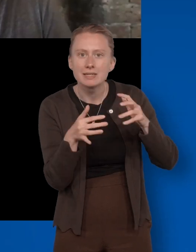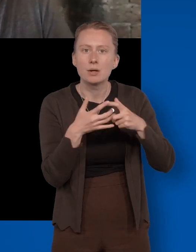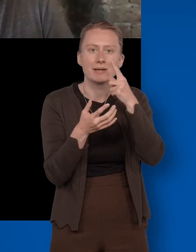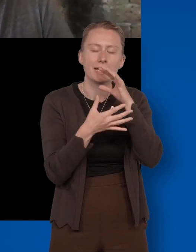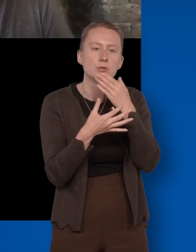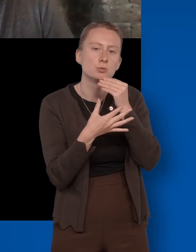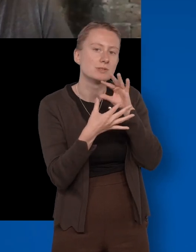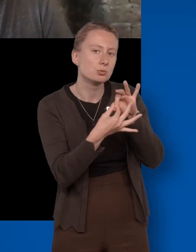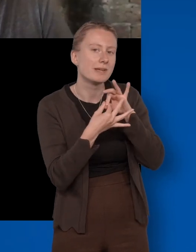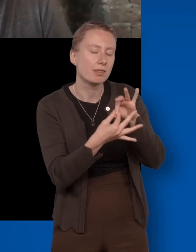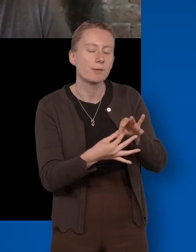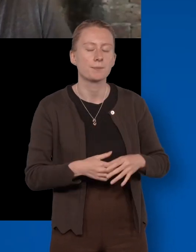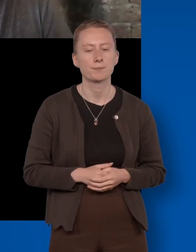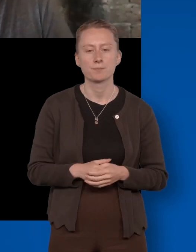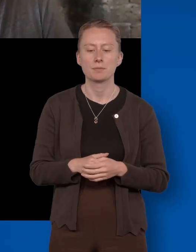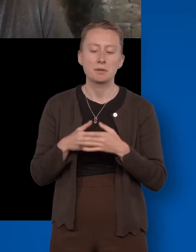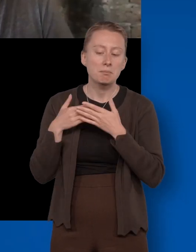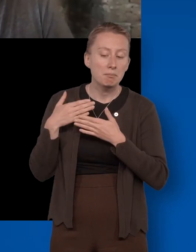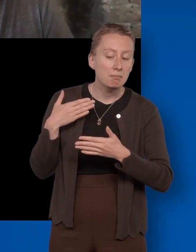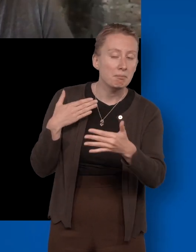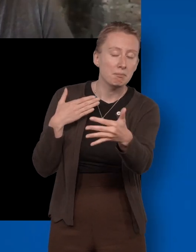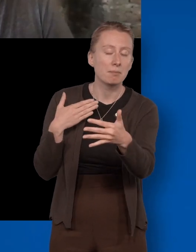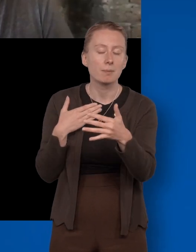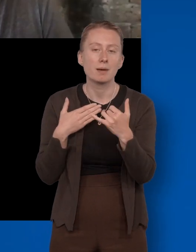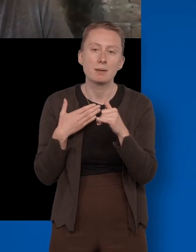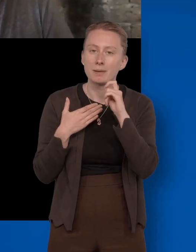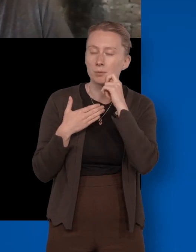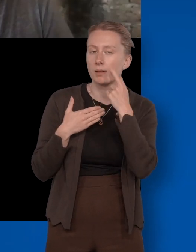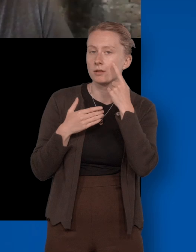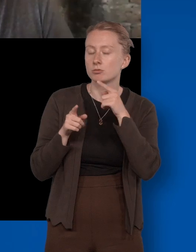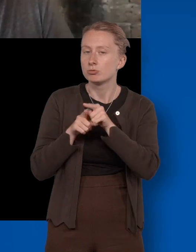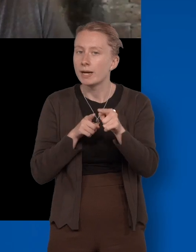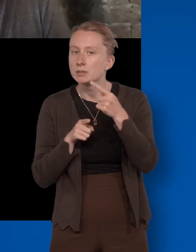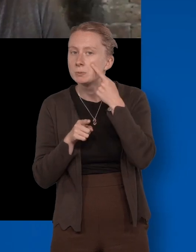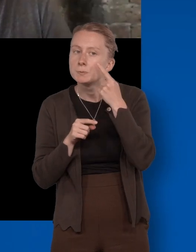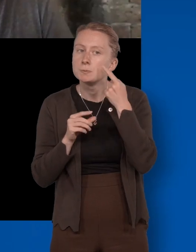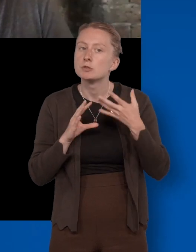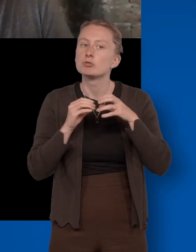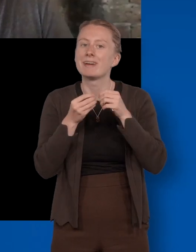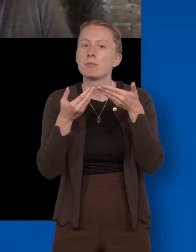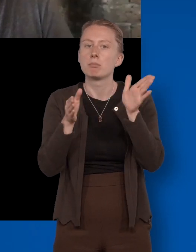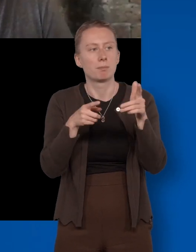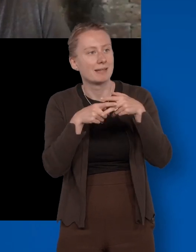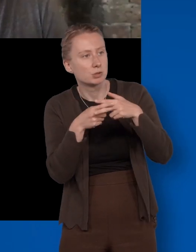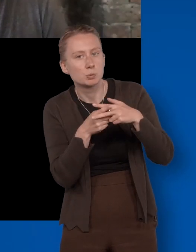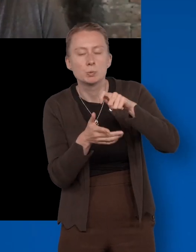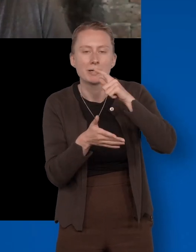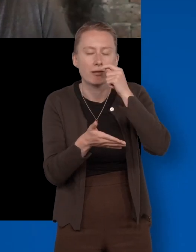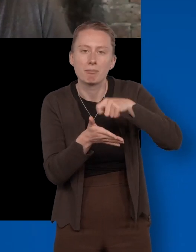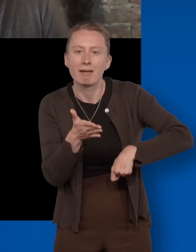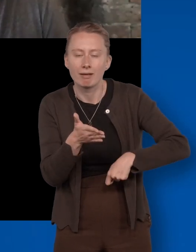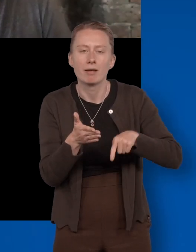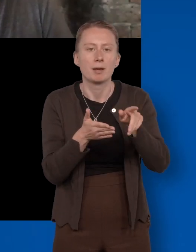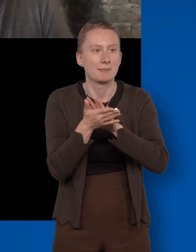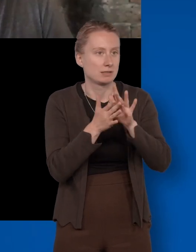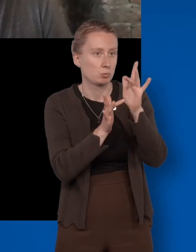about how we can use it together with people. Down the line, we might actually try to create some kind of public-facing tool, user interfacing